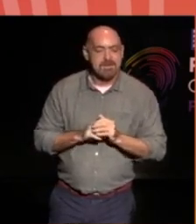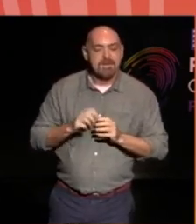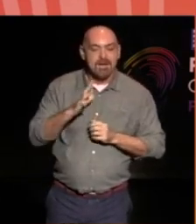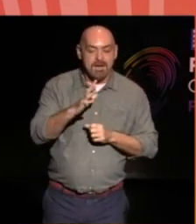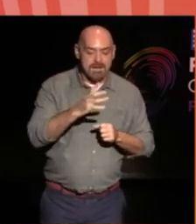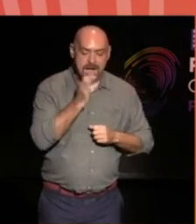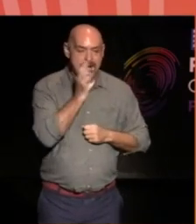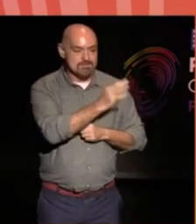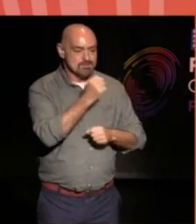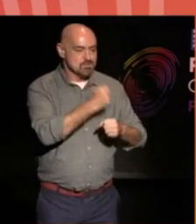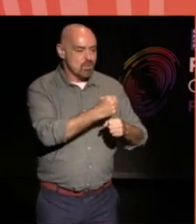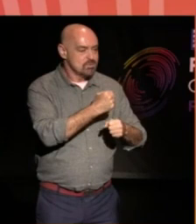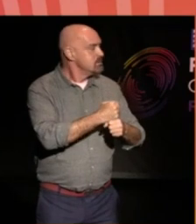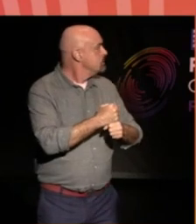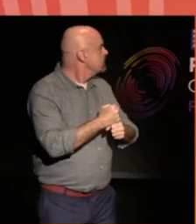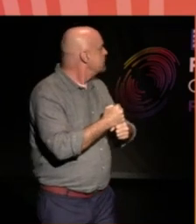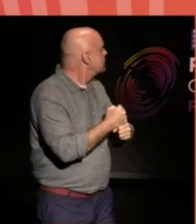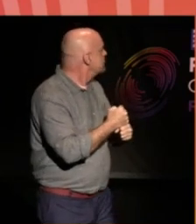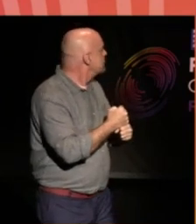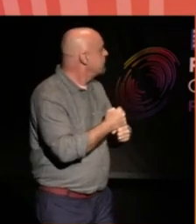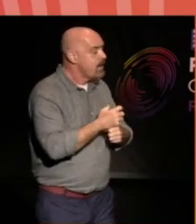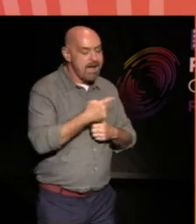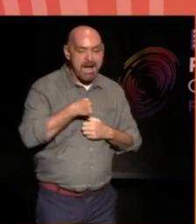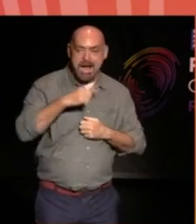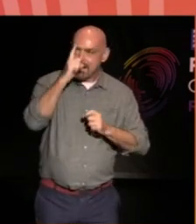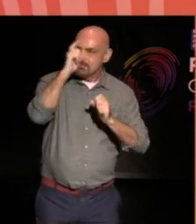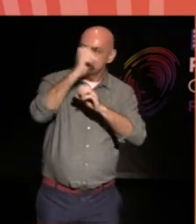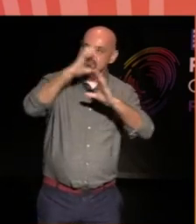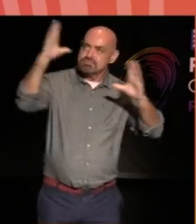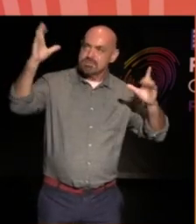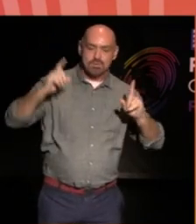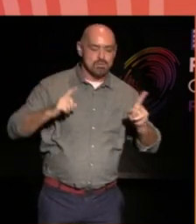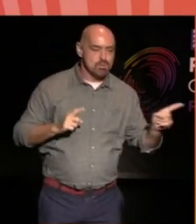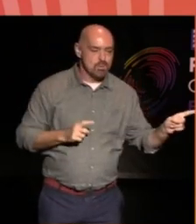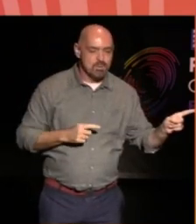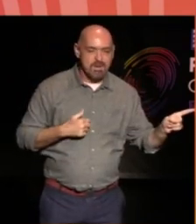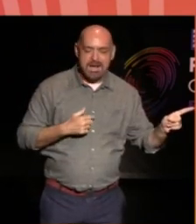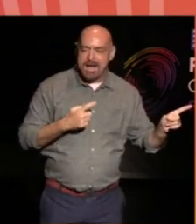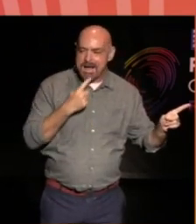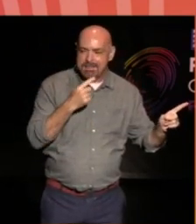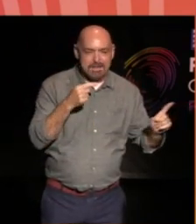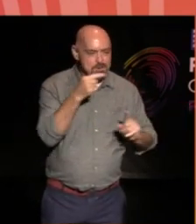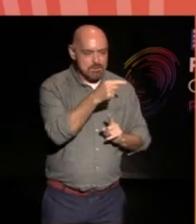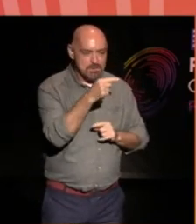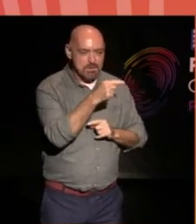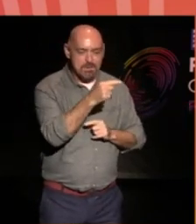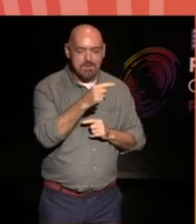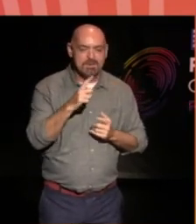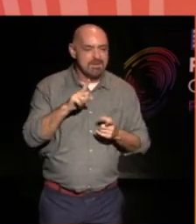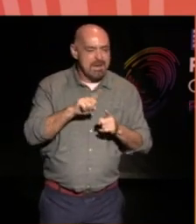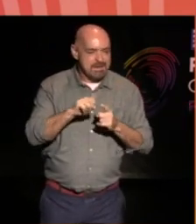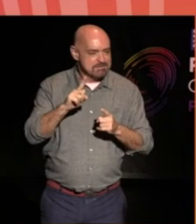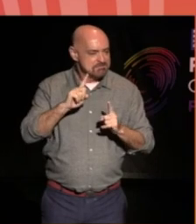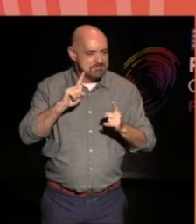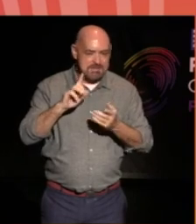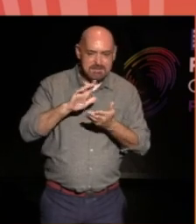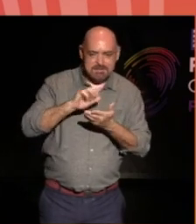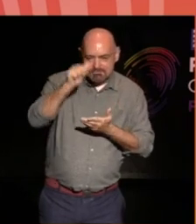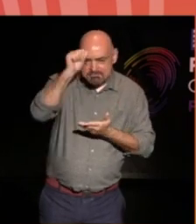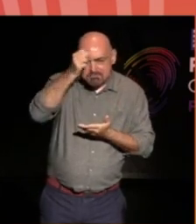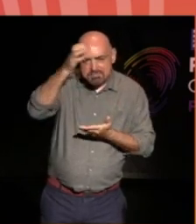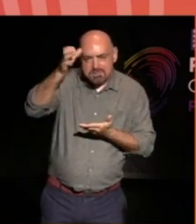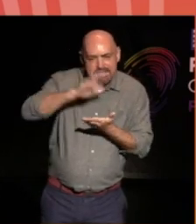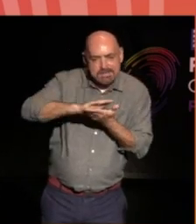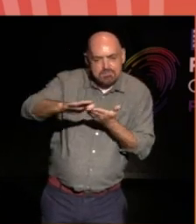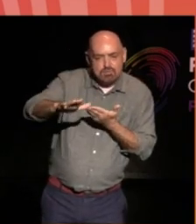Gordon, when I think of you, I think of somebody who is both a historian,